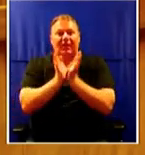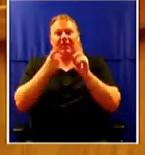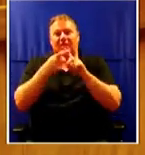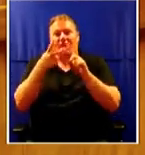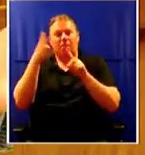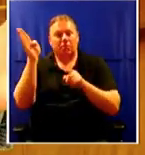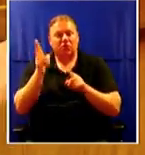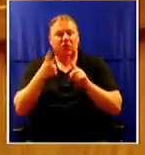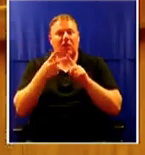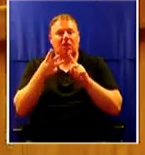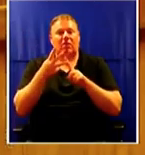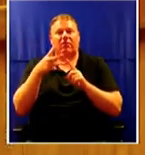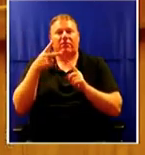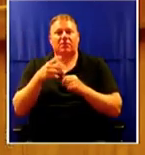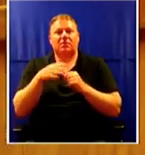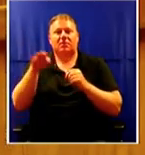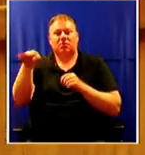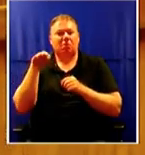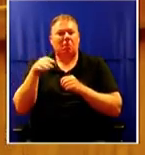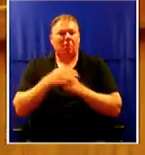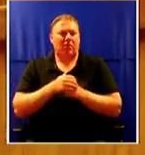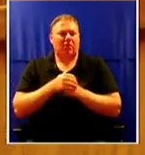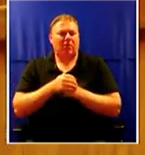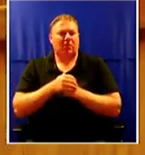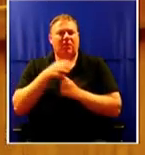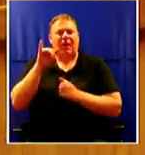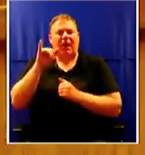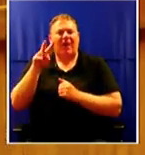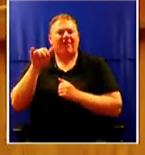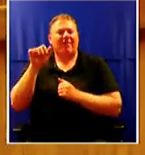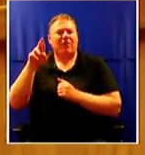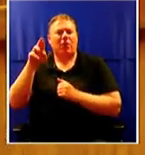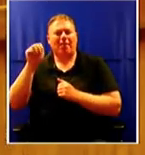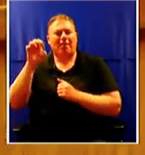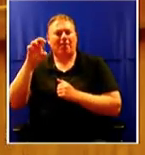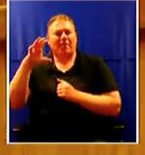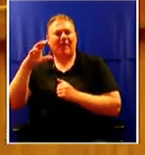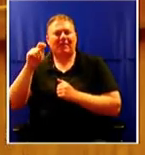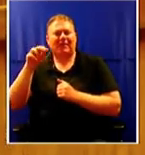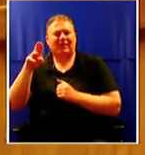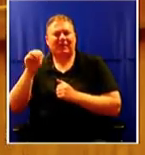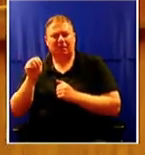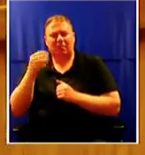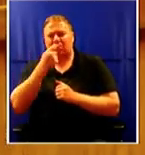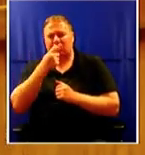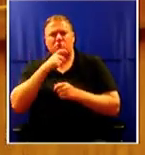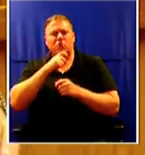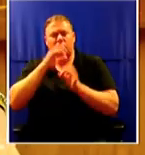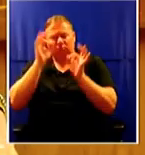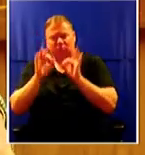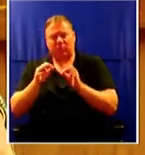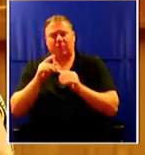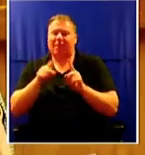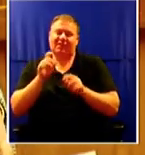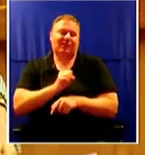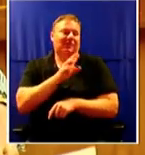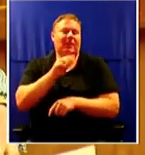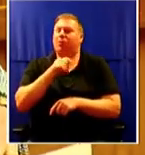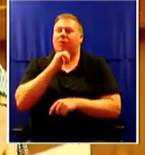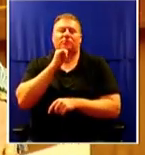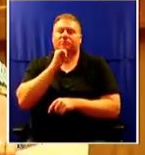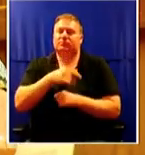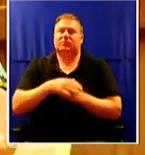Philippines, and others, Zimbabwe included, use ivermectin effectively with promising results? Thank you, Honourable Thring. Your time